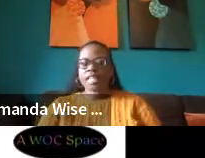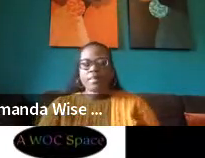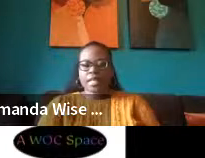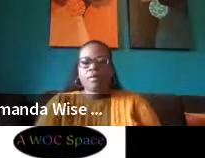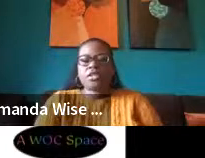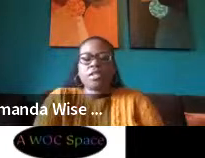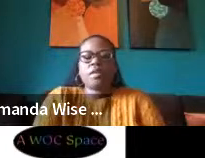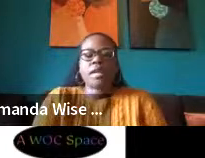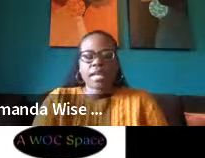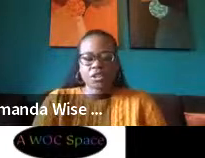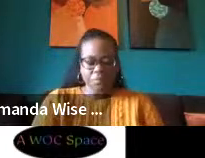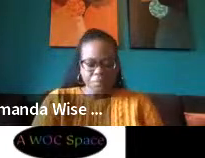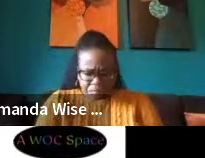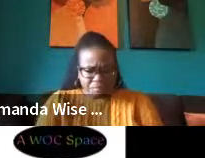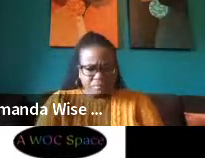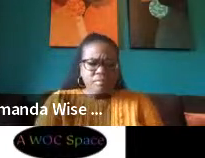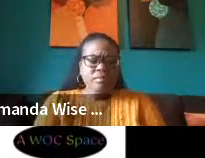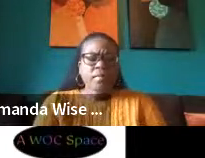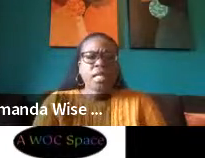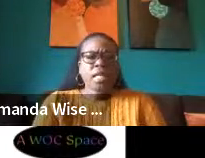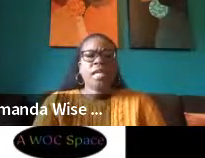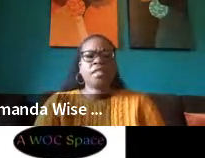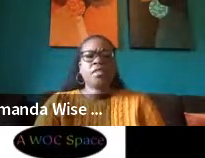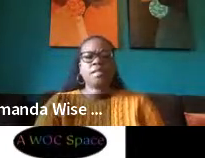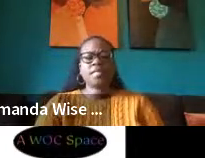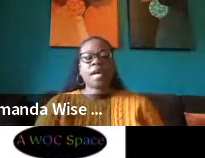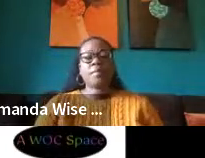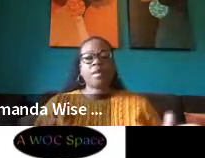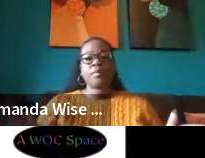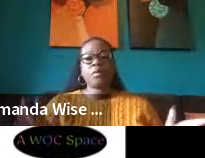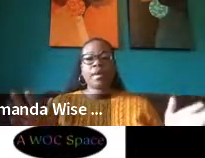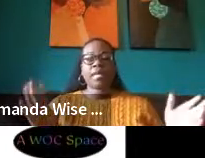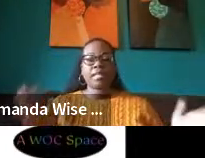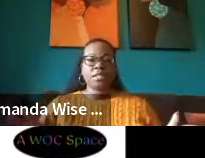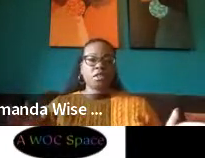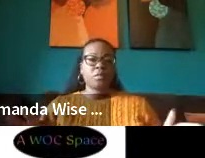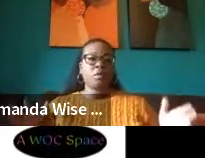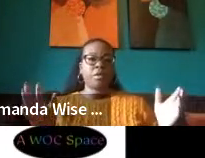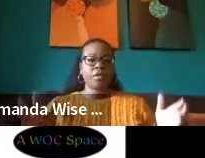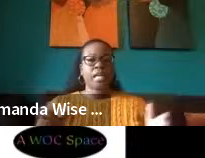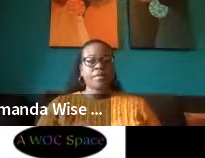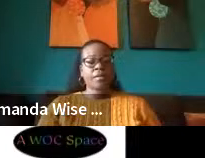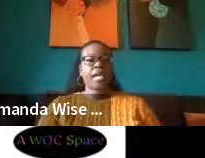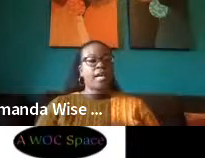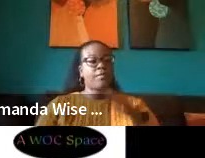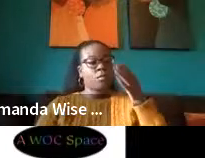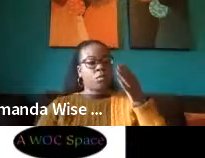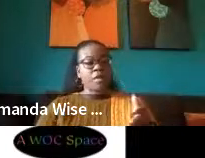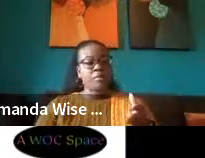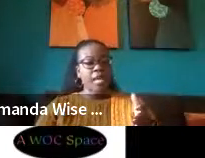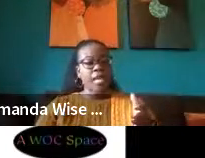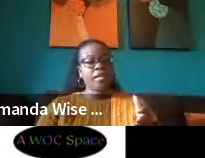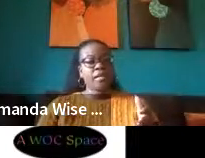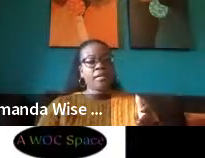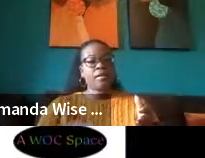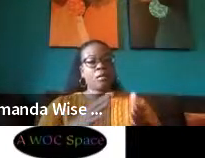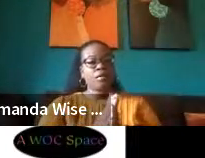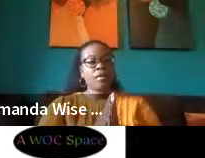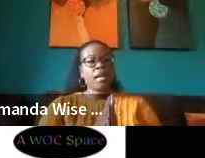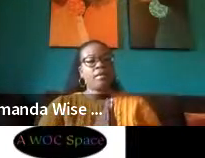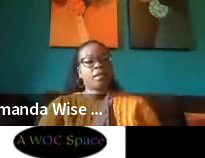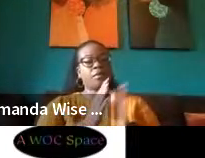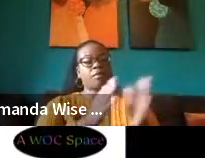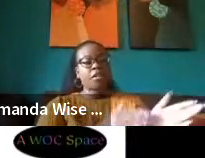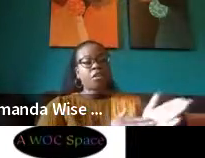it's the same exact question. Okay, got you. And so sometimes people make a decision whether or not they're going to have one brand